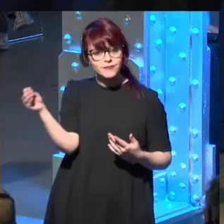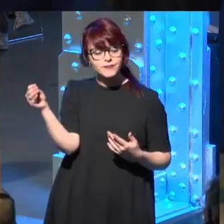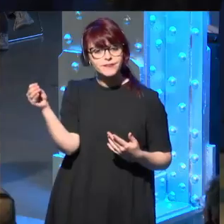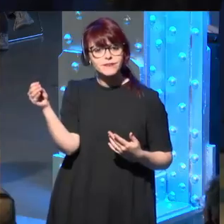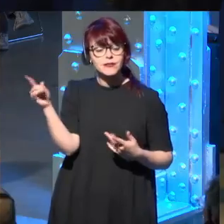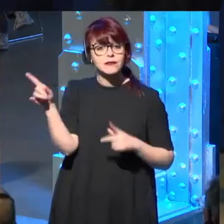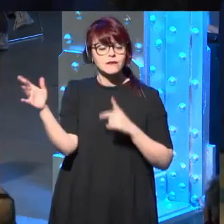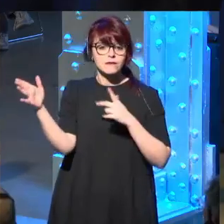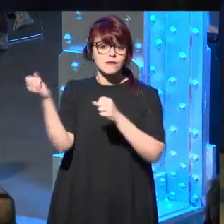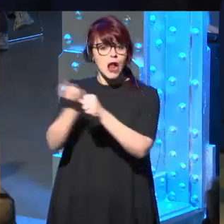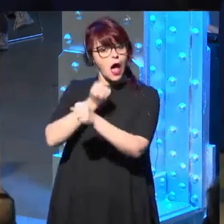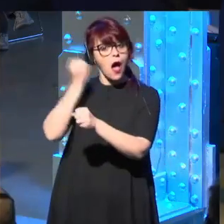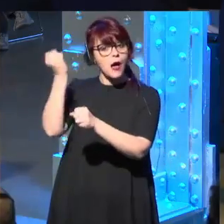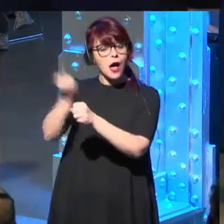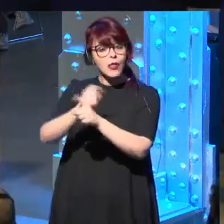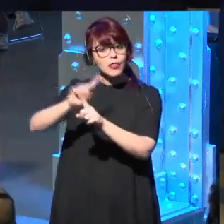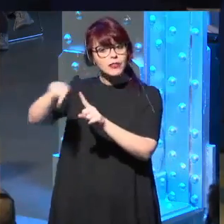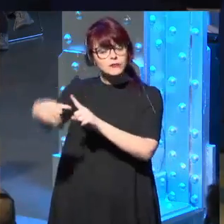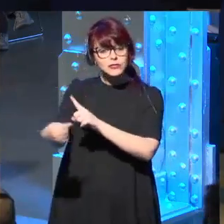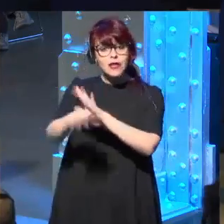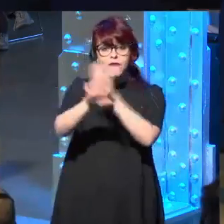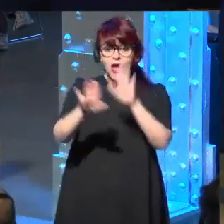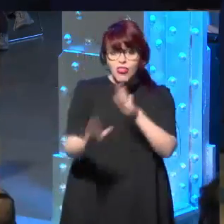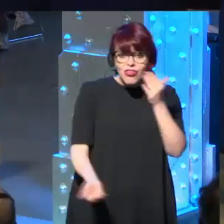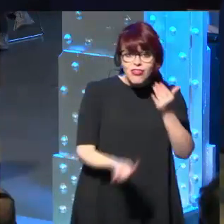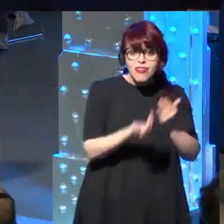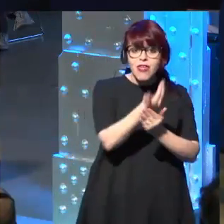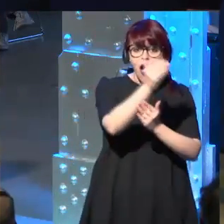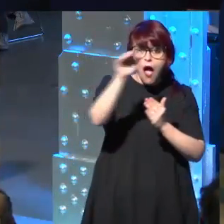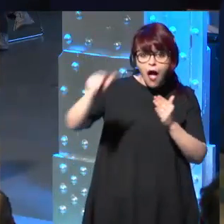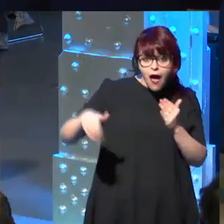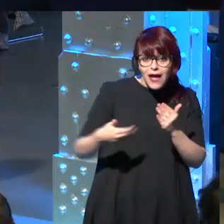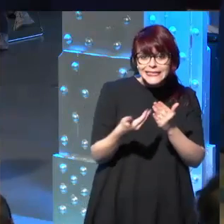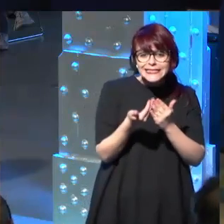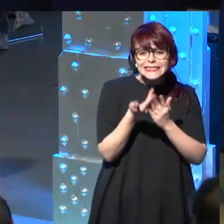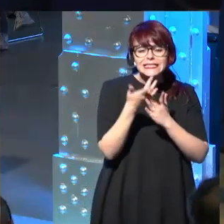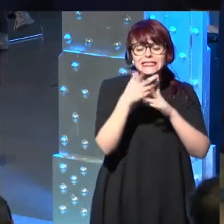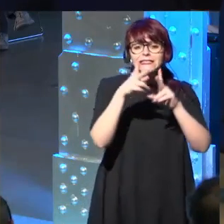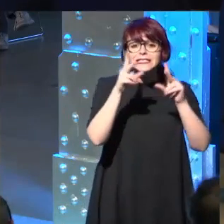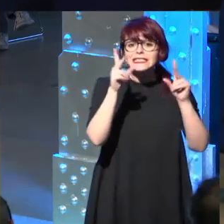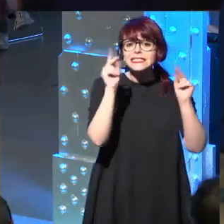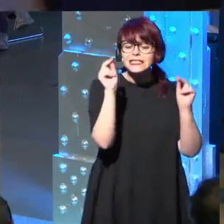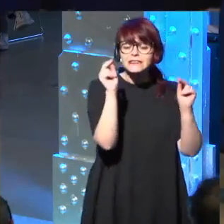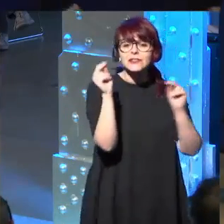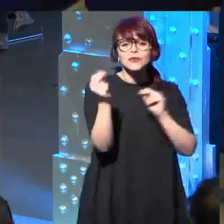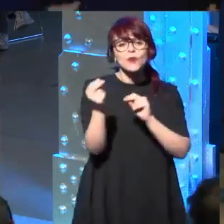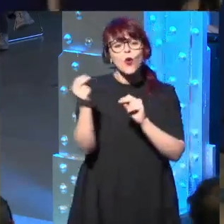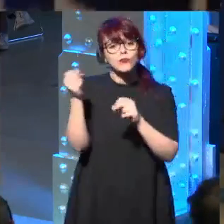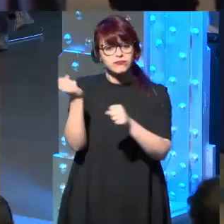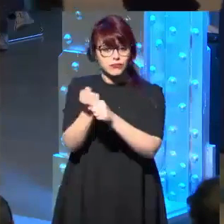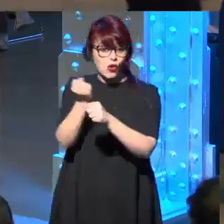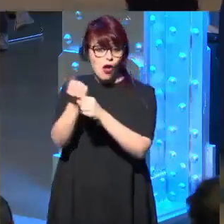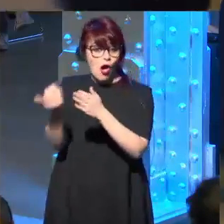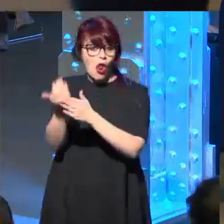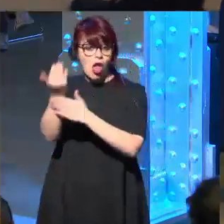day ends, they were talking about something of